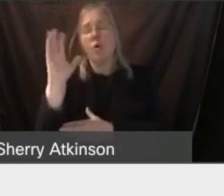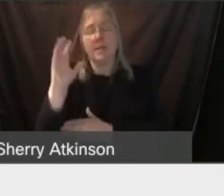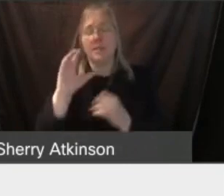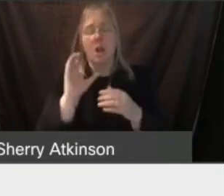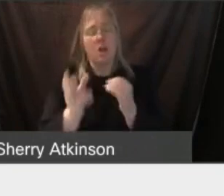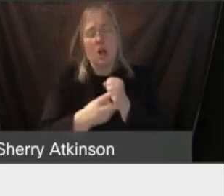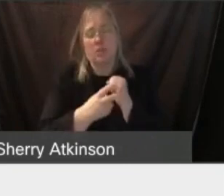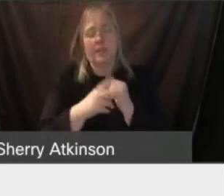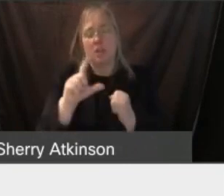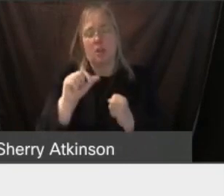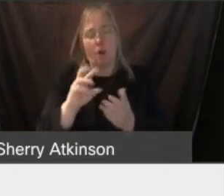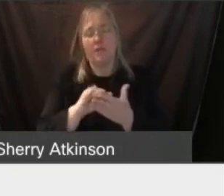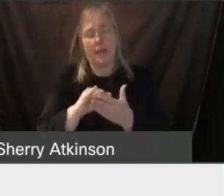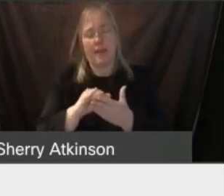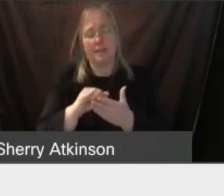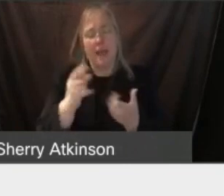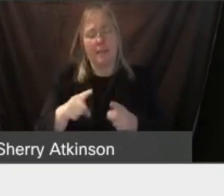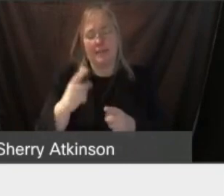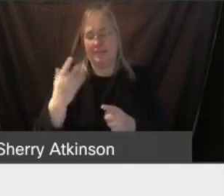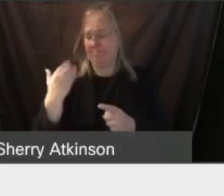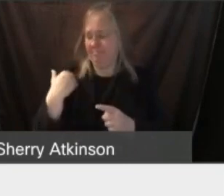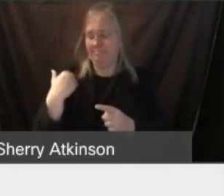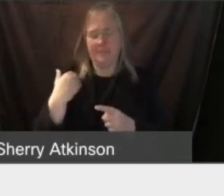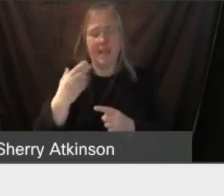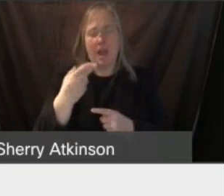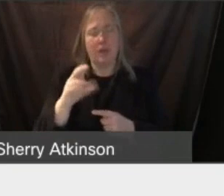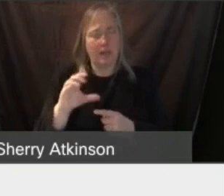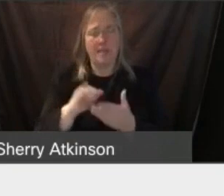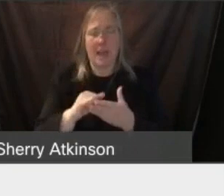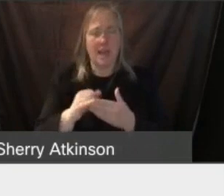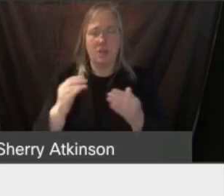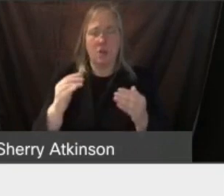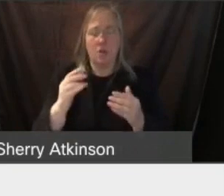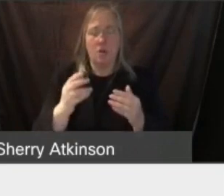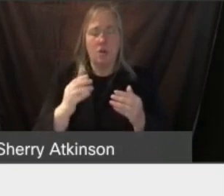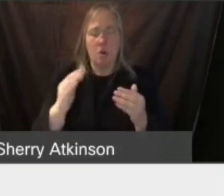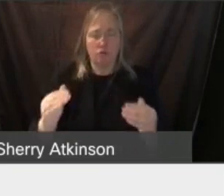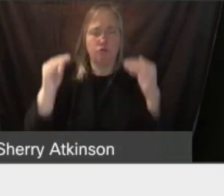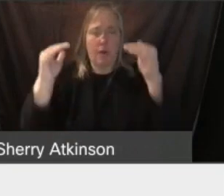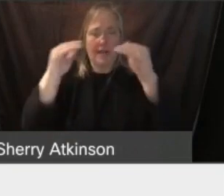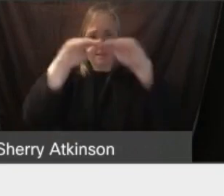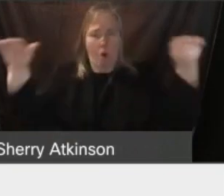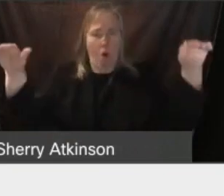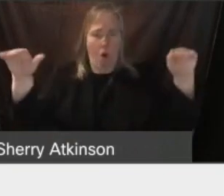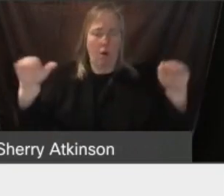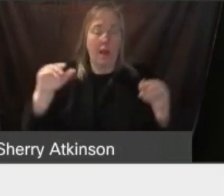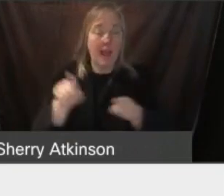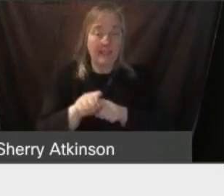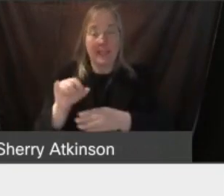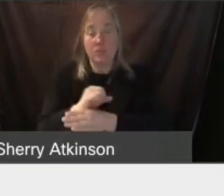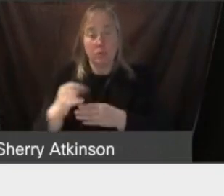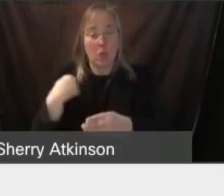raise a bar that we had, as an industry, we had been kind of working in